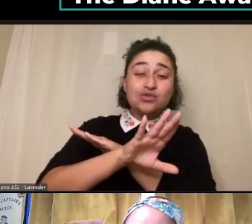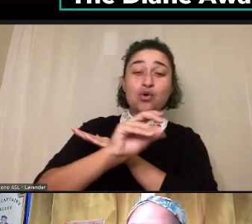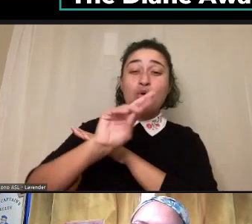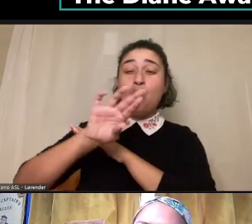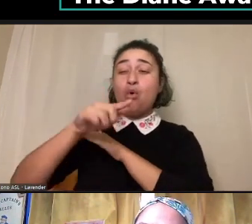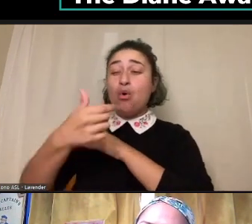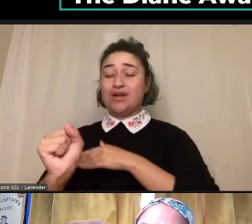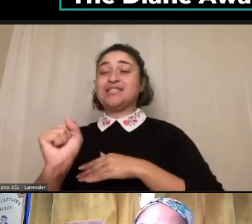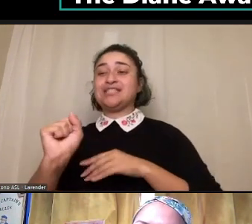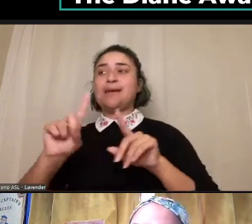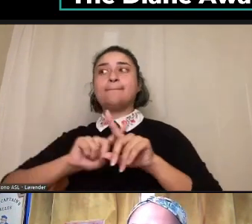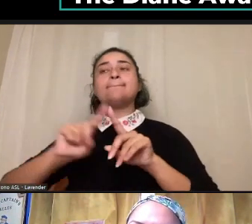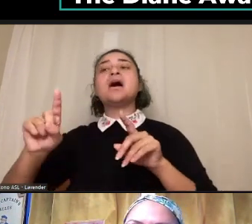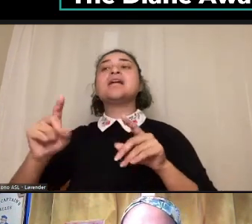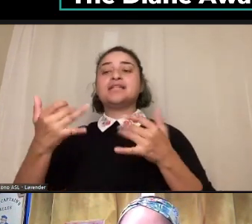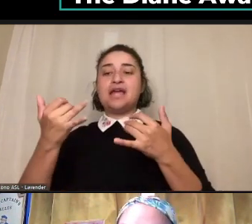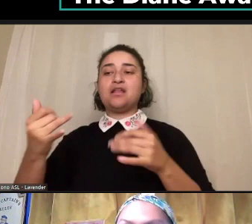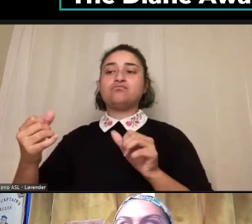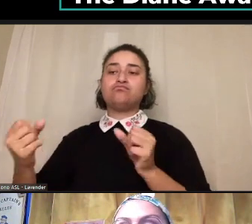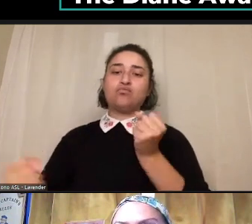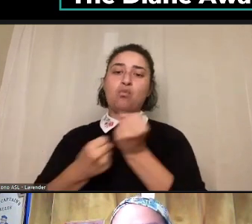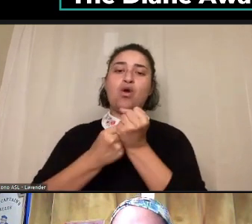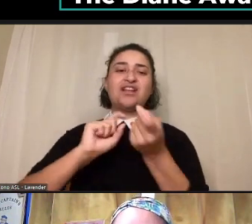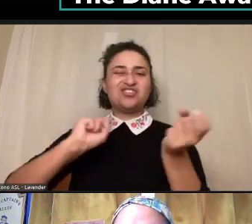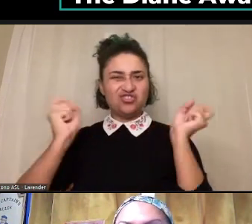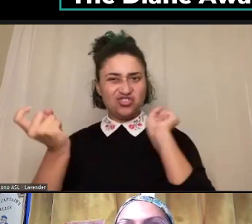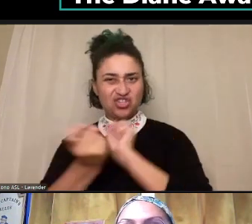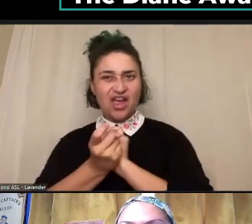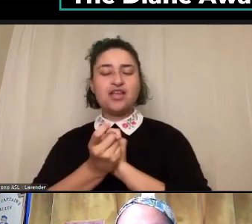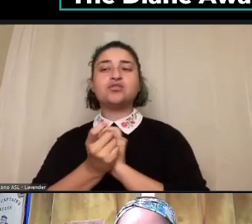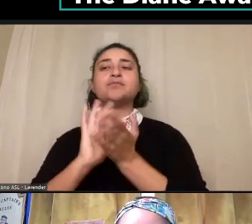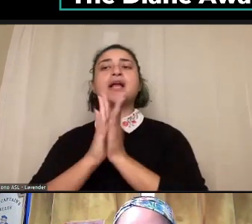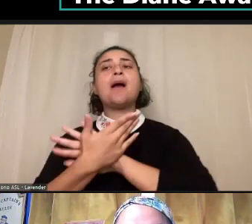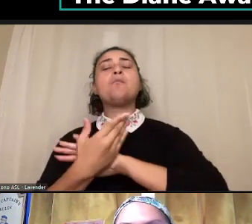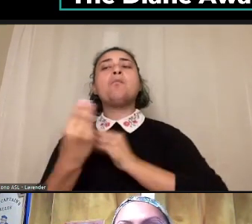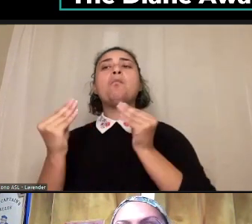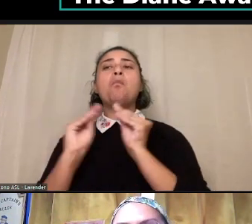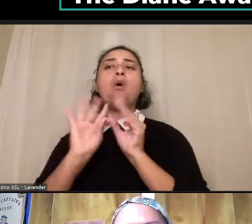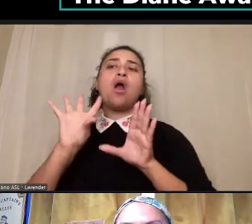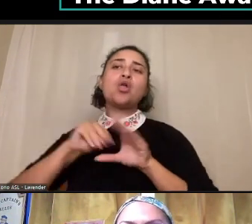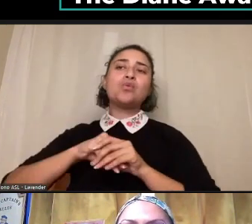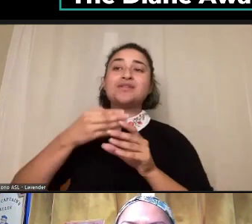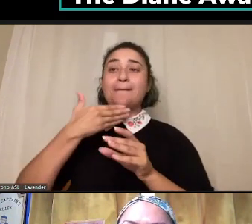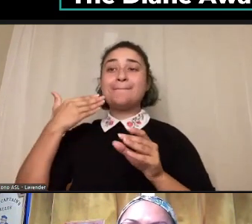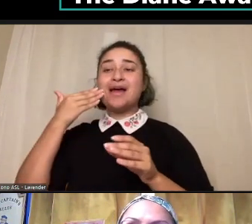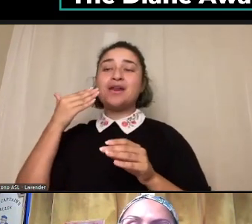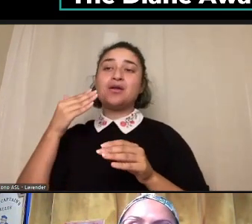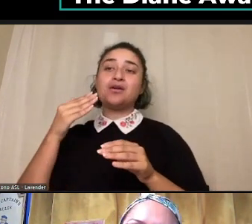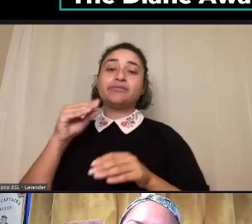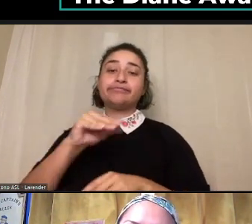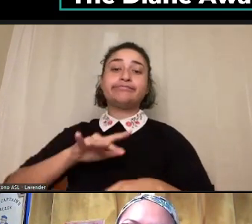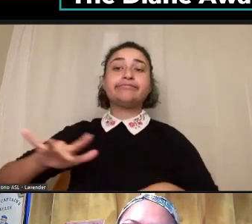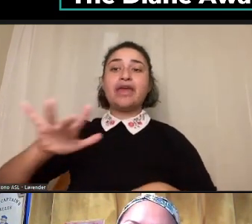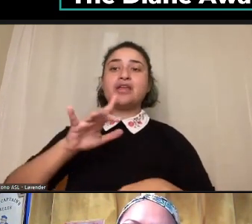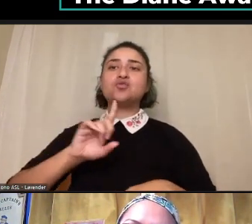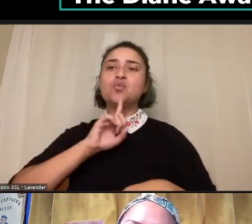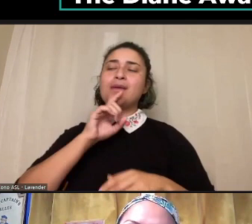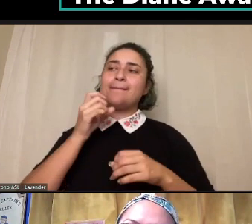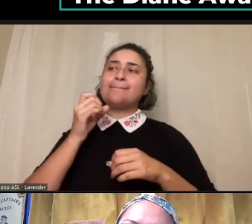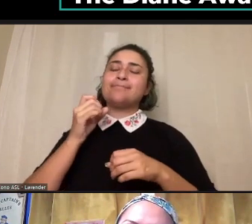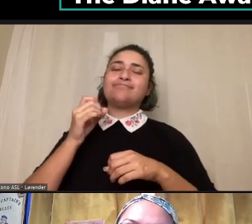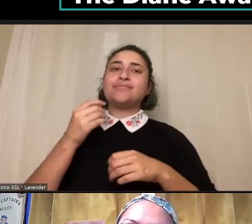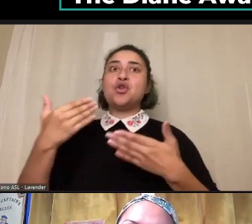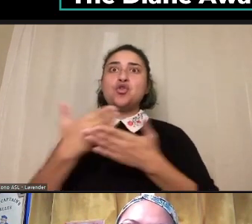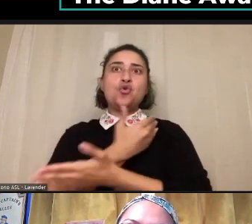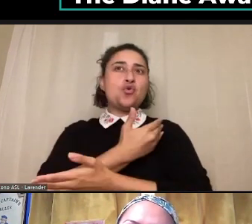and but changing them, right, to be a better, more inclusive spaces to make really rigorous and risk-taking art.